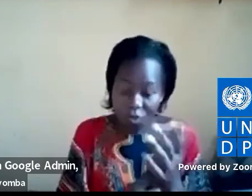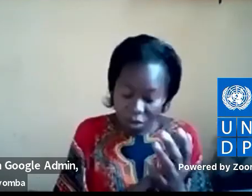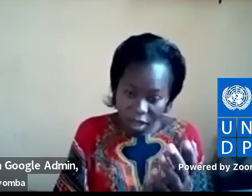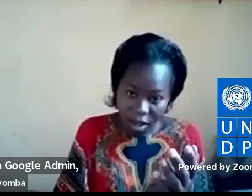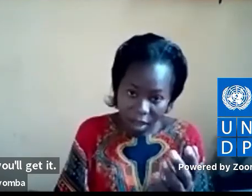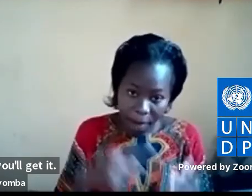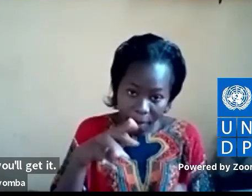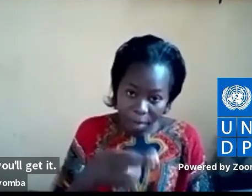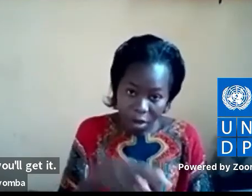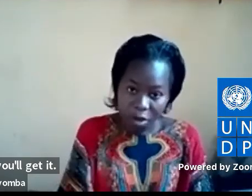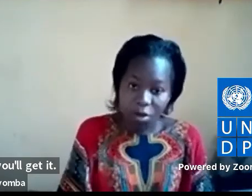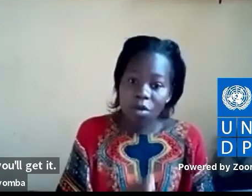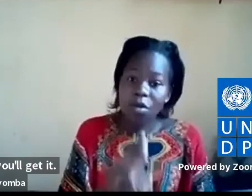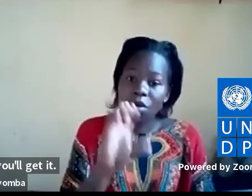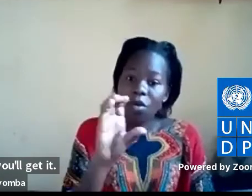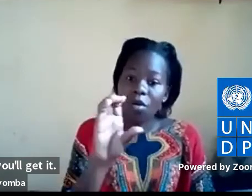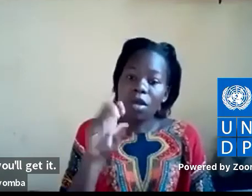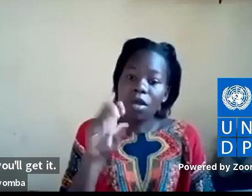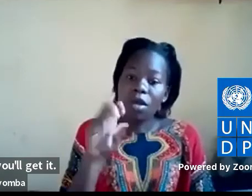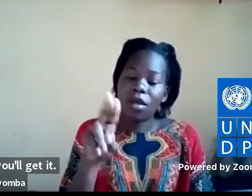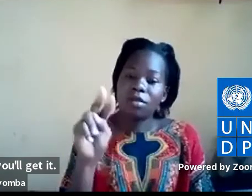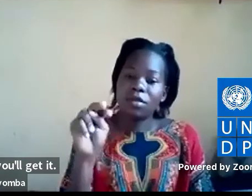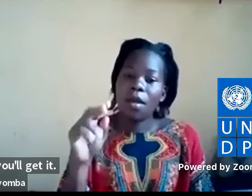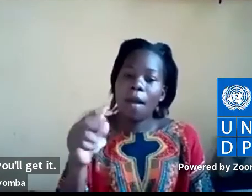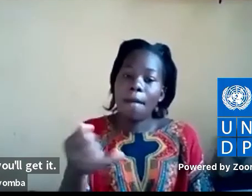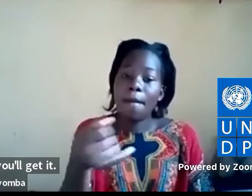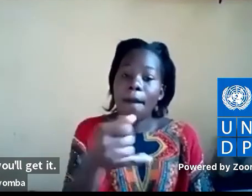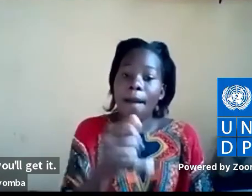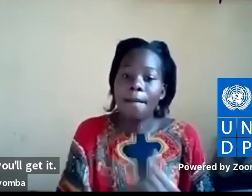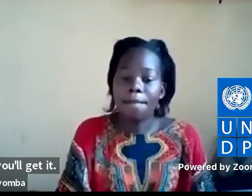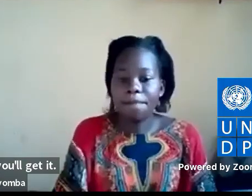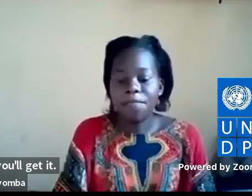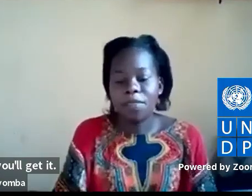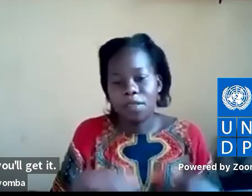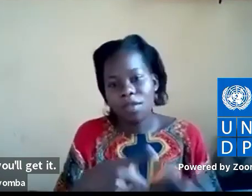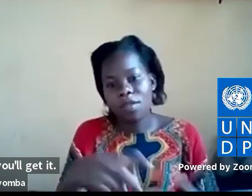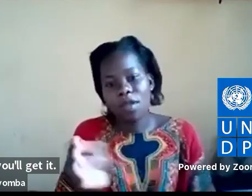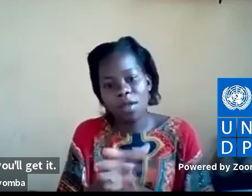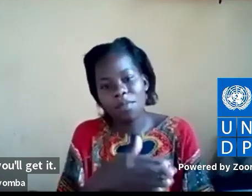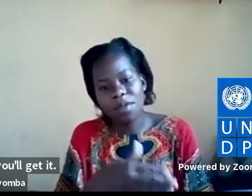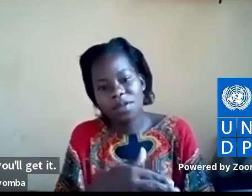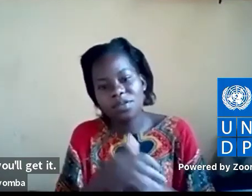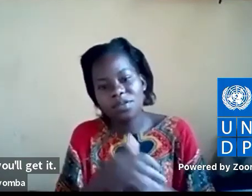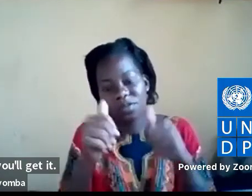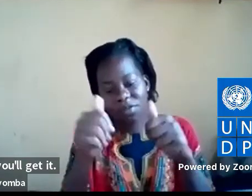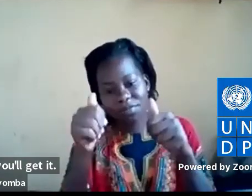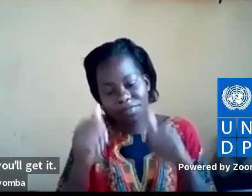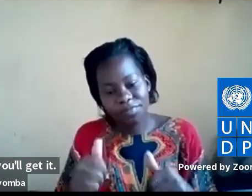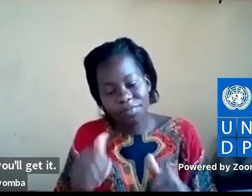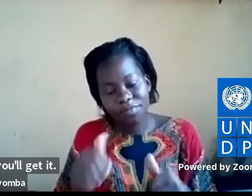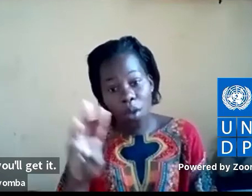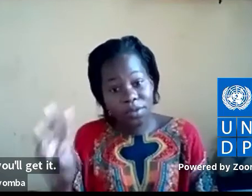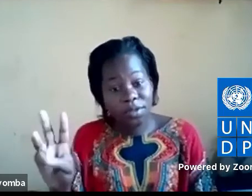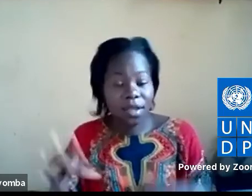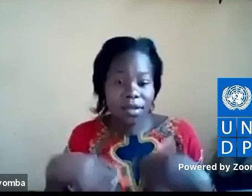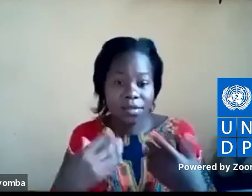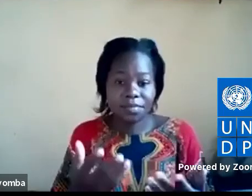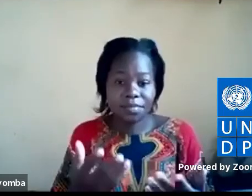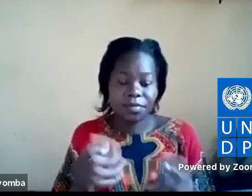you can go still to our website, the ministry website, or the Directorate of Geological Survey and Mines website. Still, you can